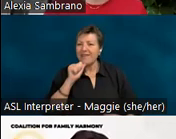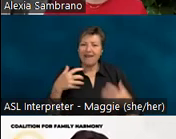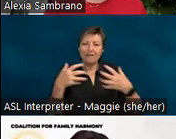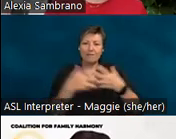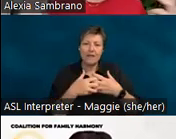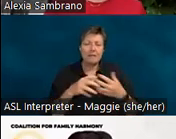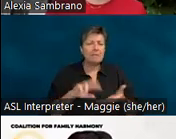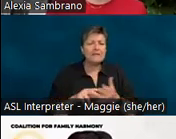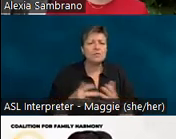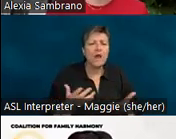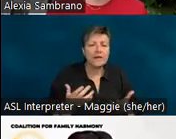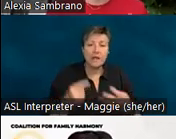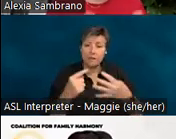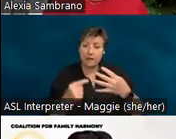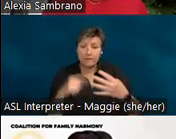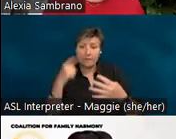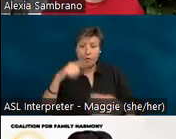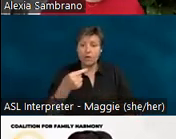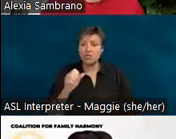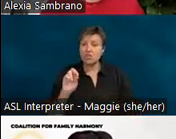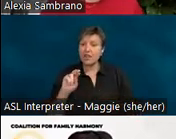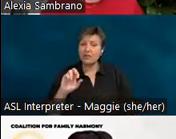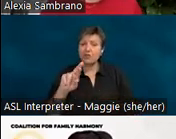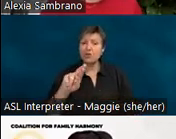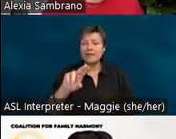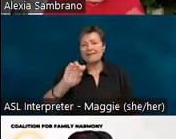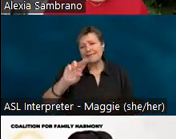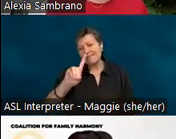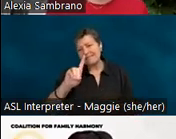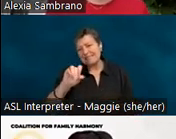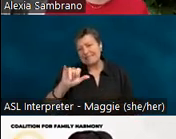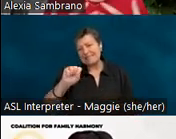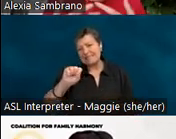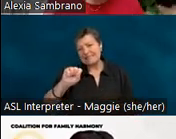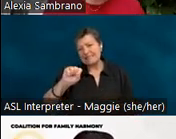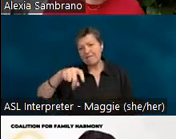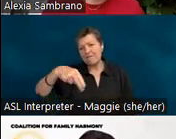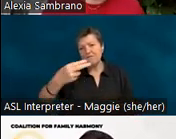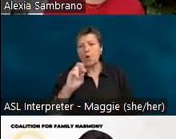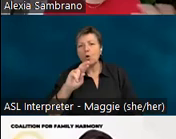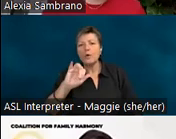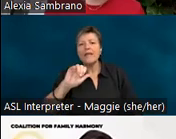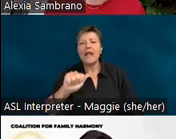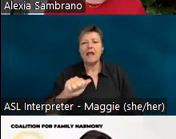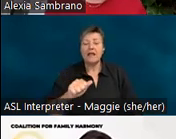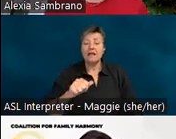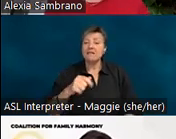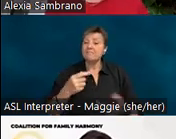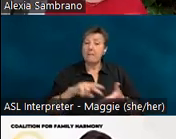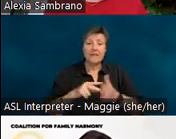for gender dysphoria that then allows you to have access to gender affirming care in many states, in many